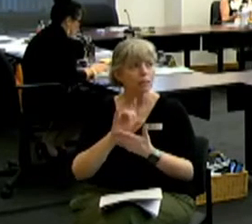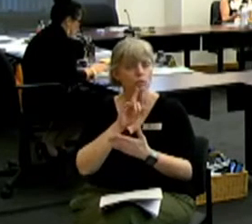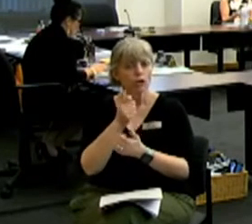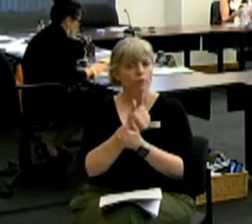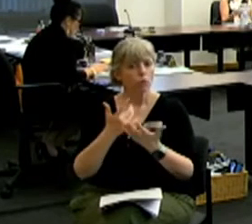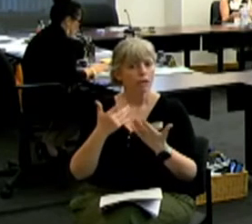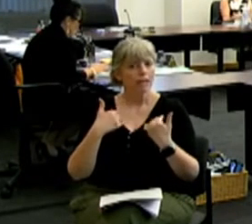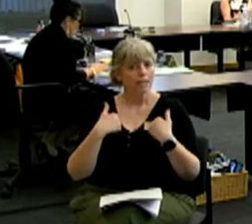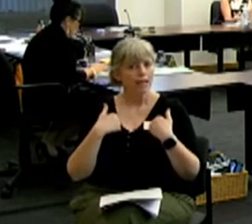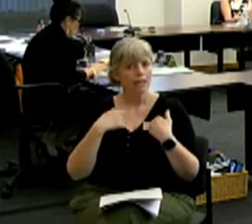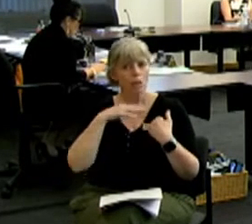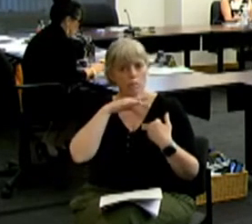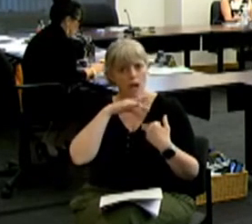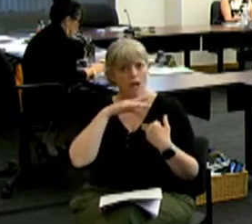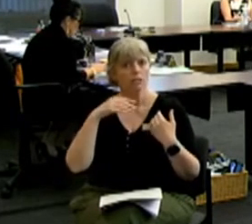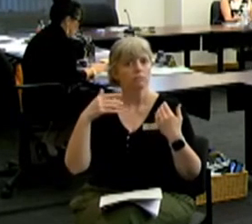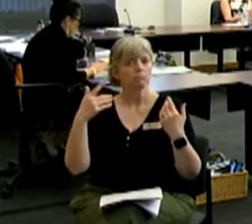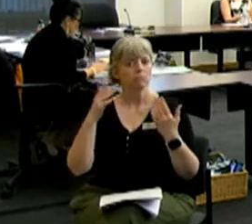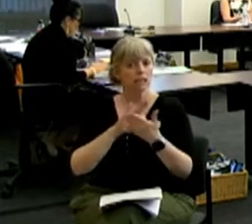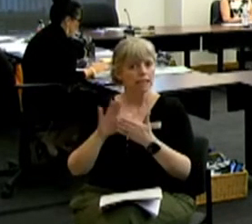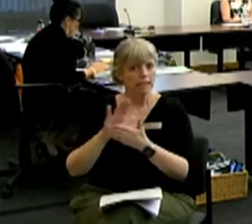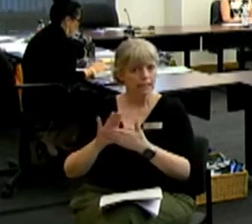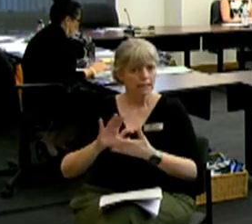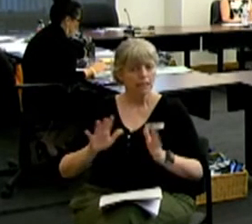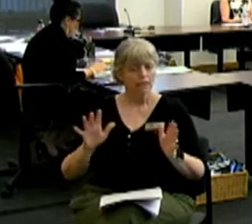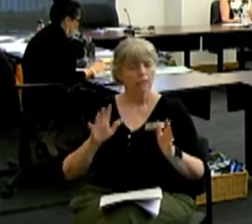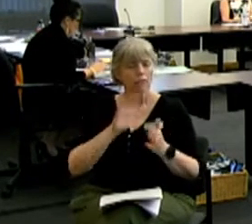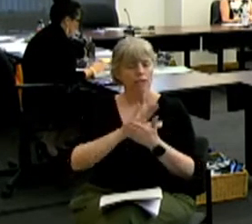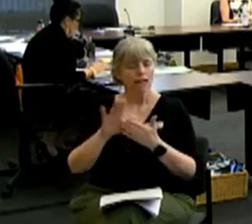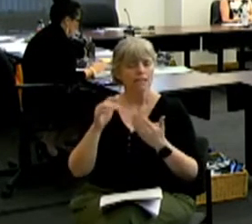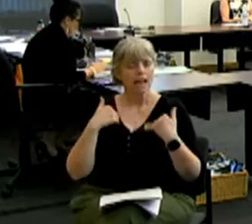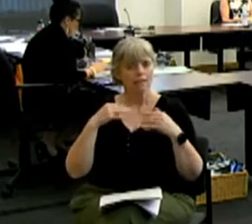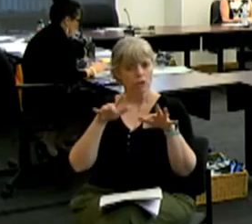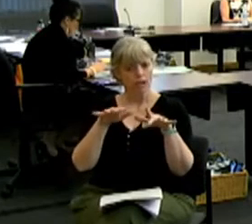everybody has gotten a bit of the mud if they have dogs cleaning up. So it was very nice